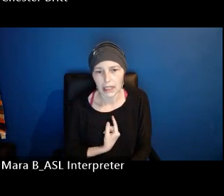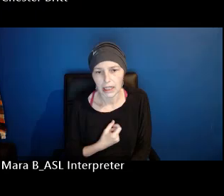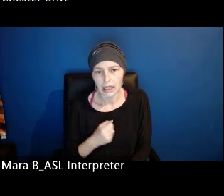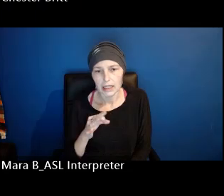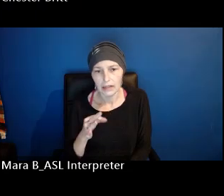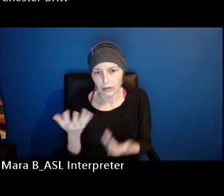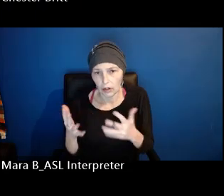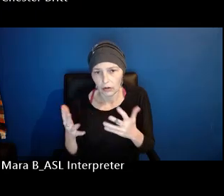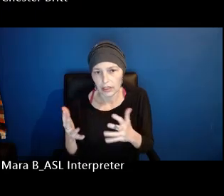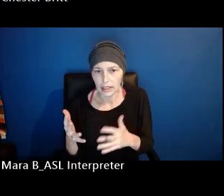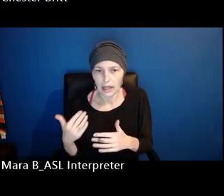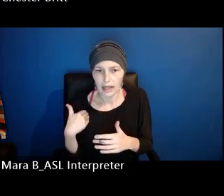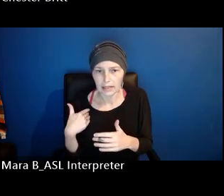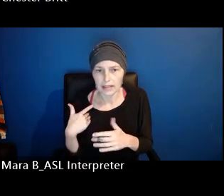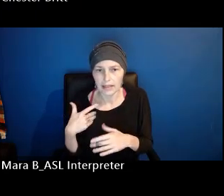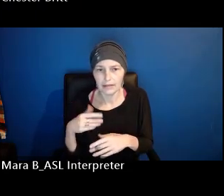exists.